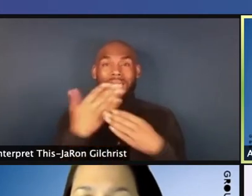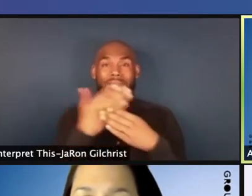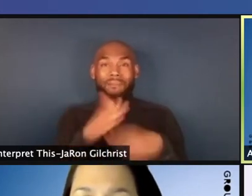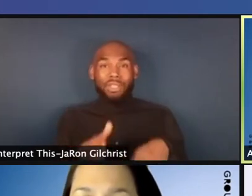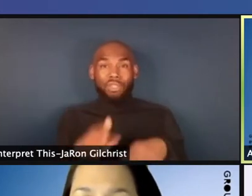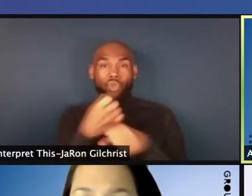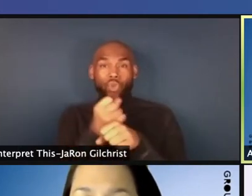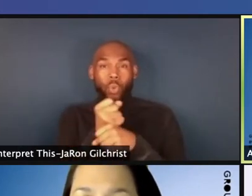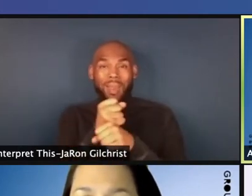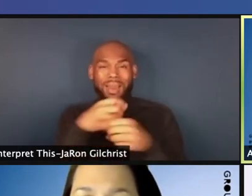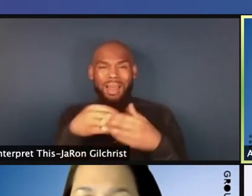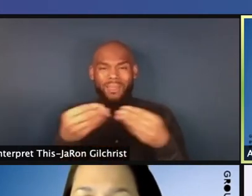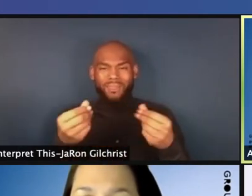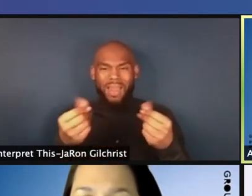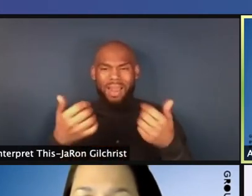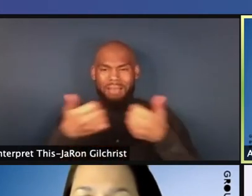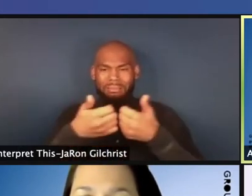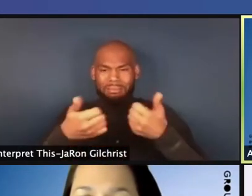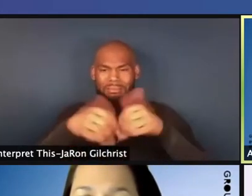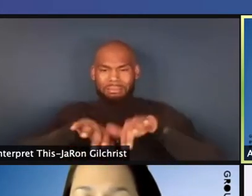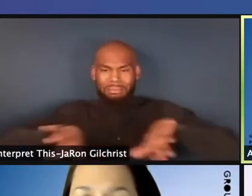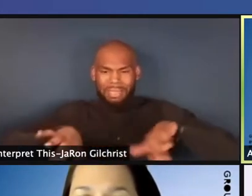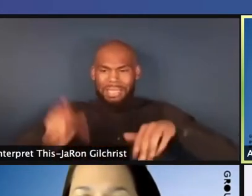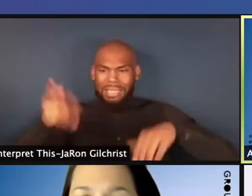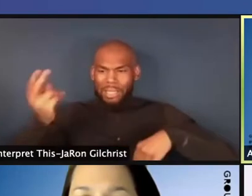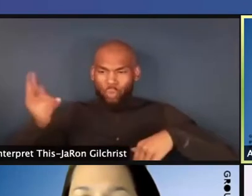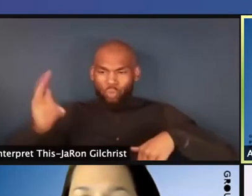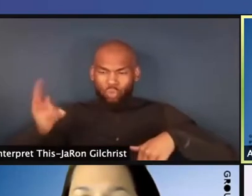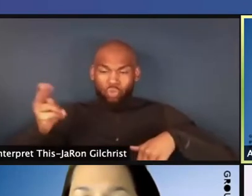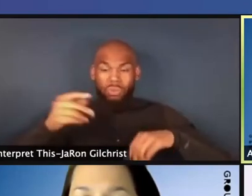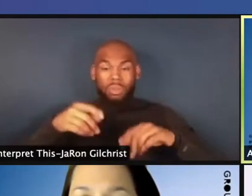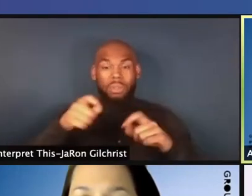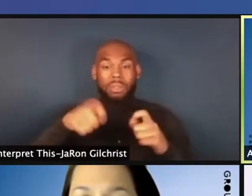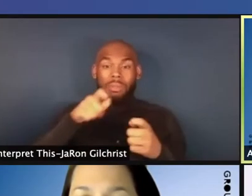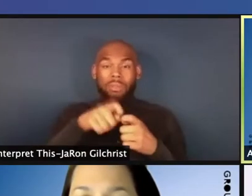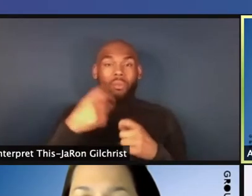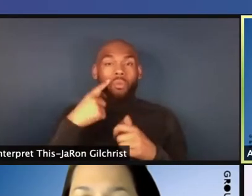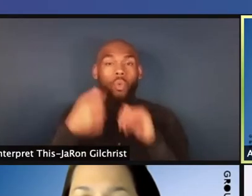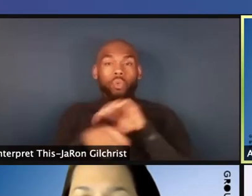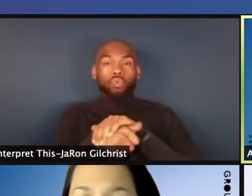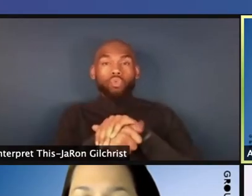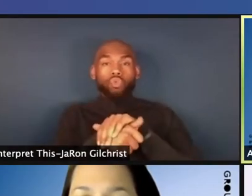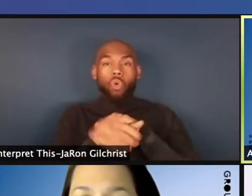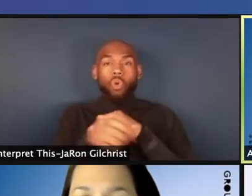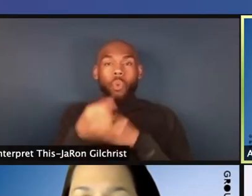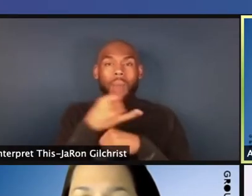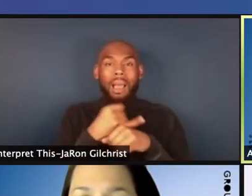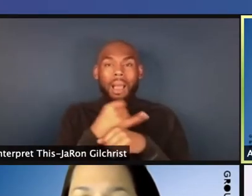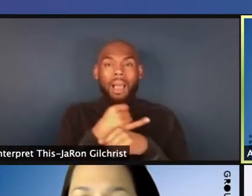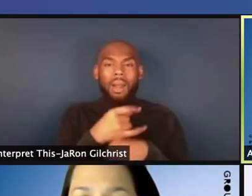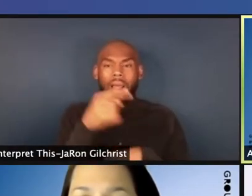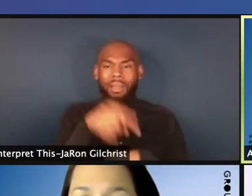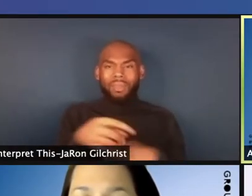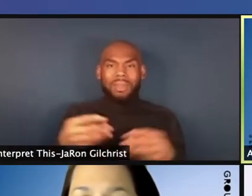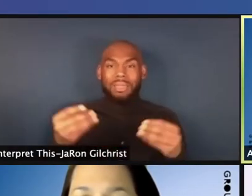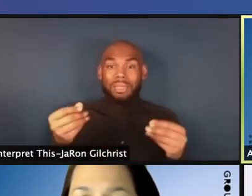and people and history, and the specifically for Turtle Island, the history of this land and the people